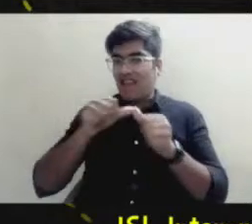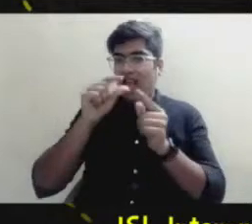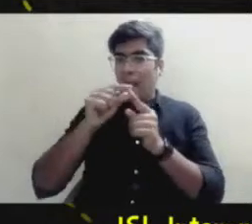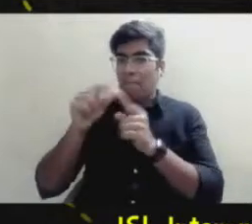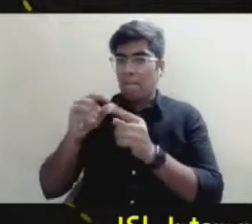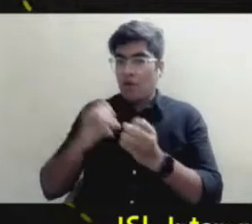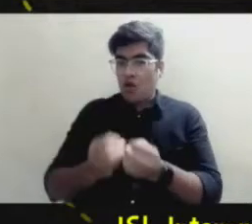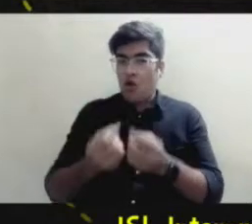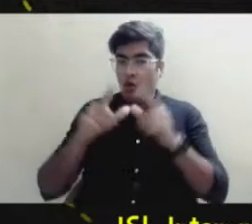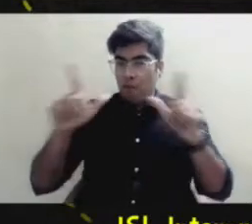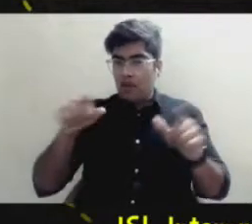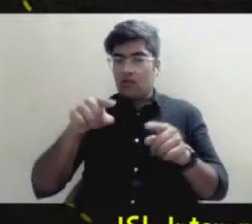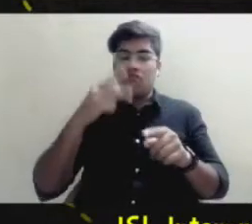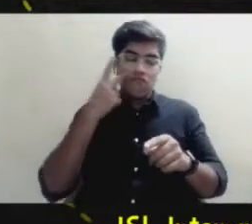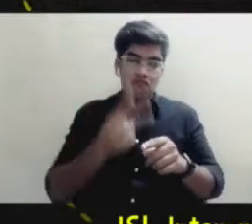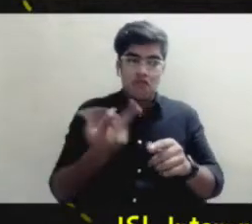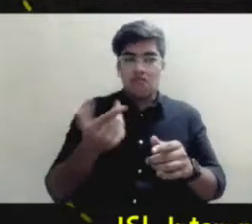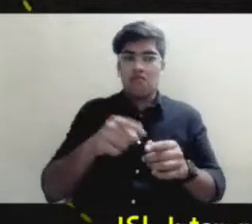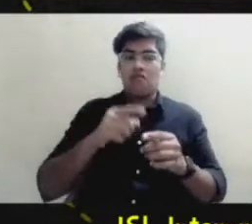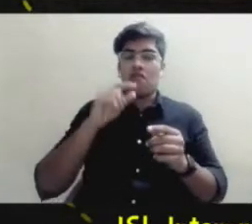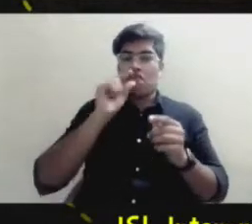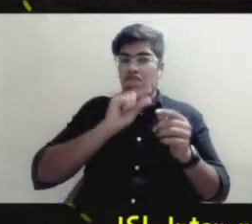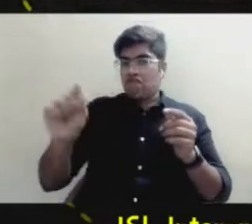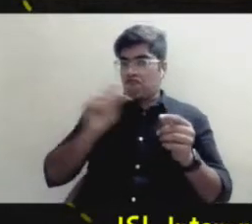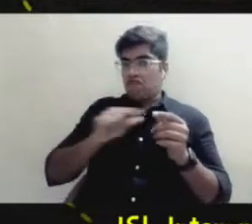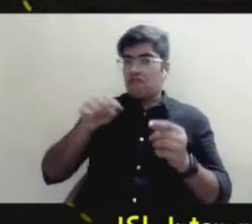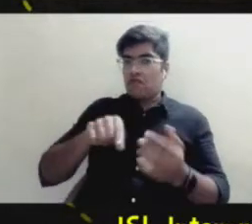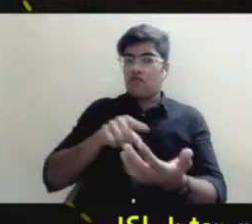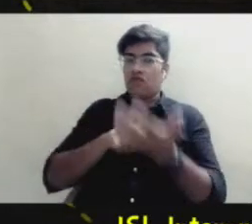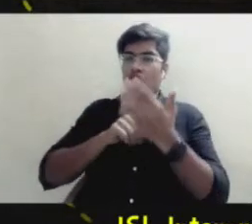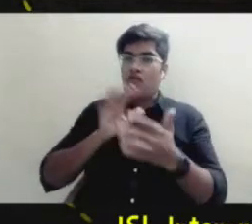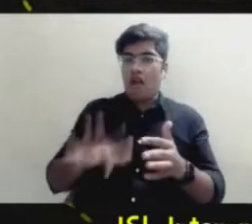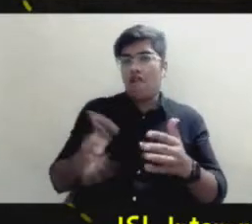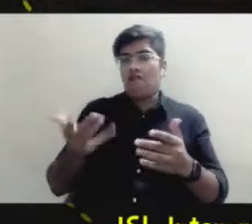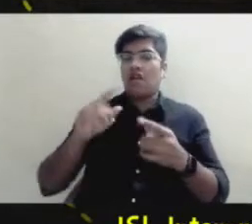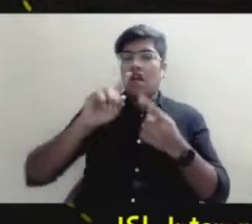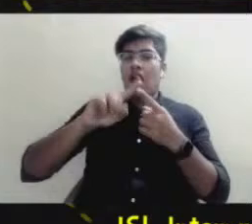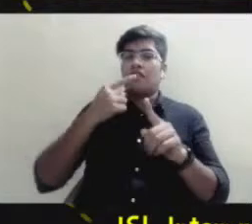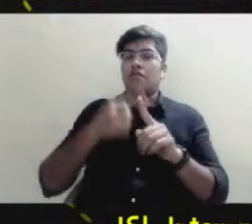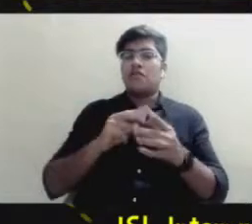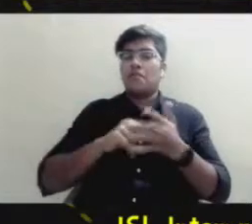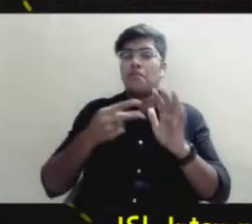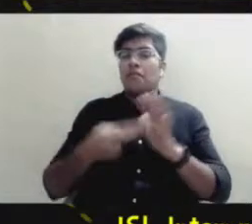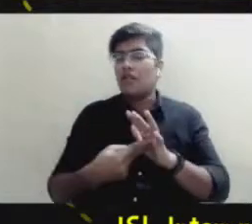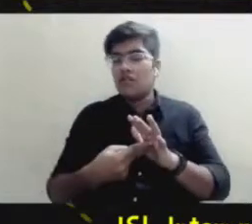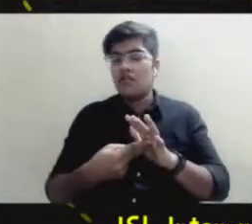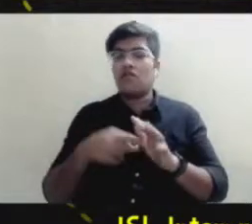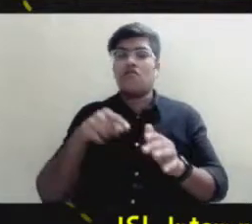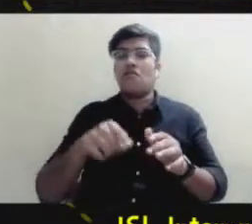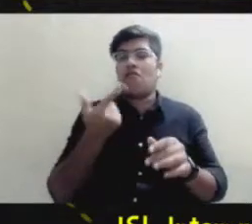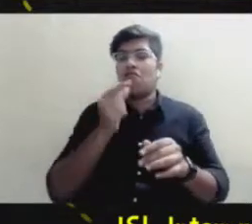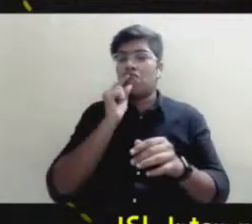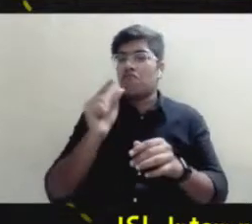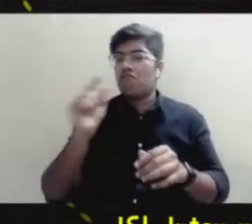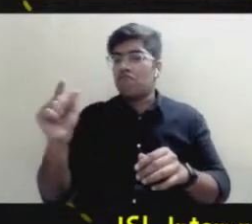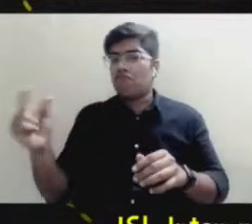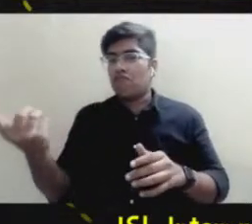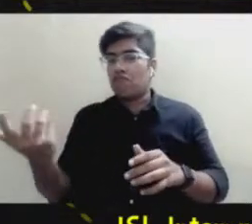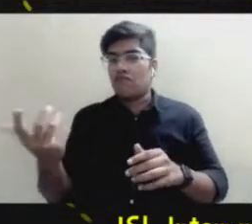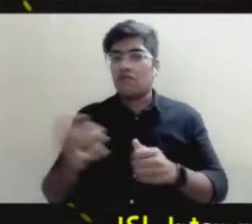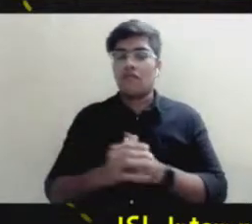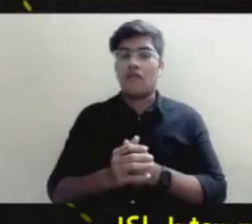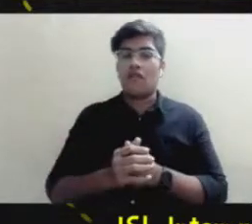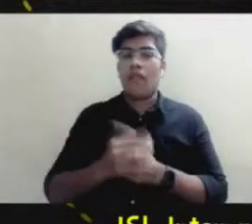this very ancient tradition which is revered, which is considered spiritual, and because somebody's